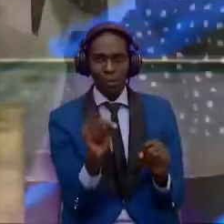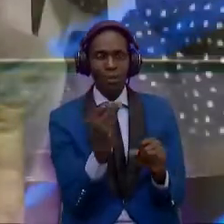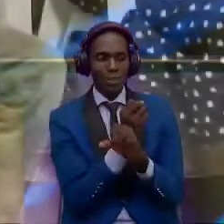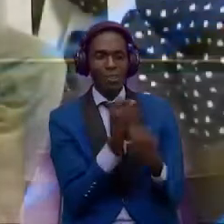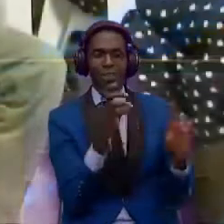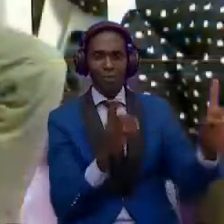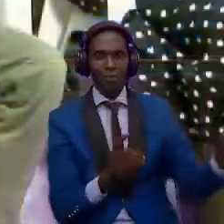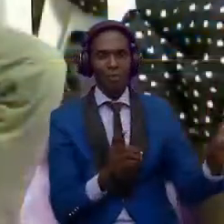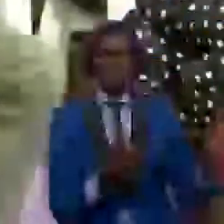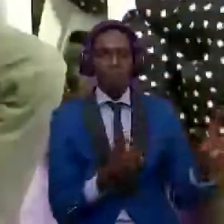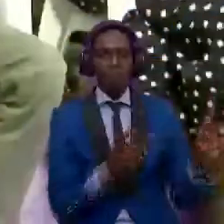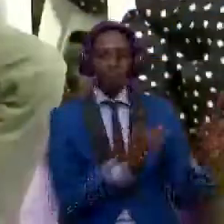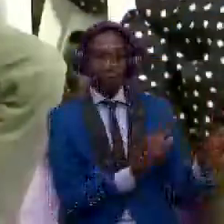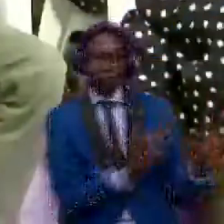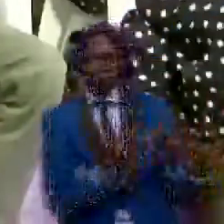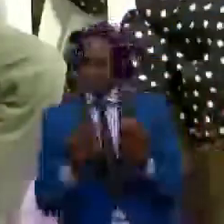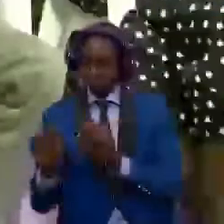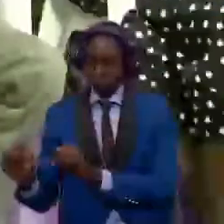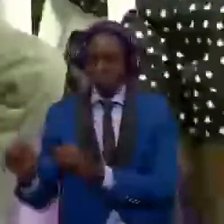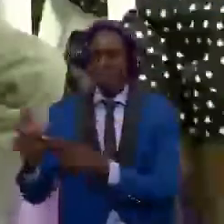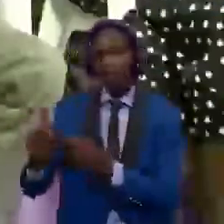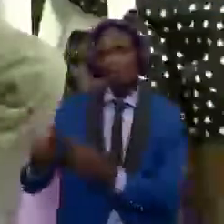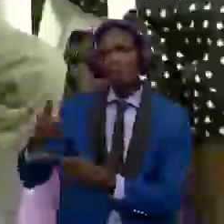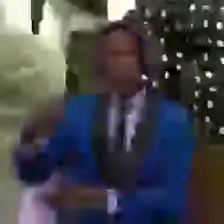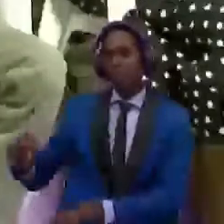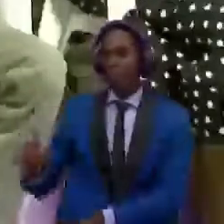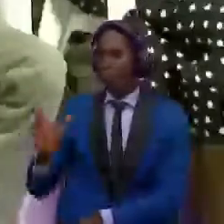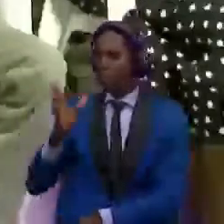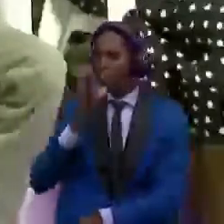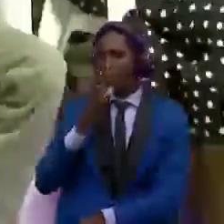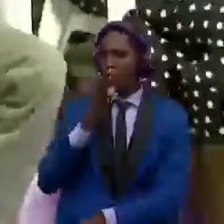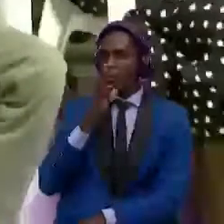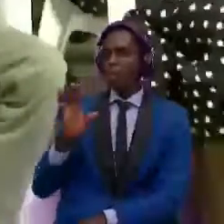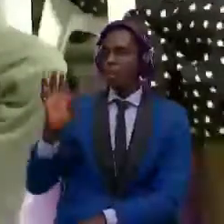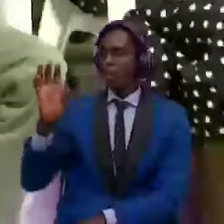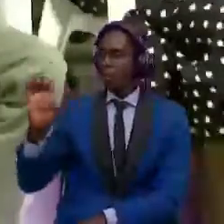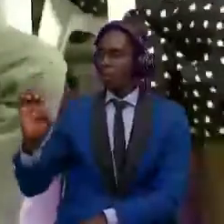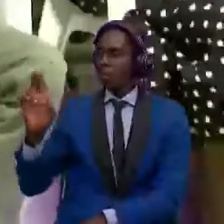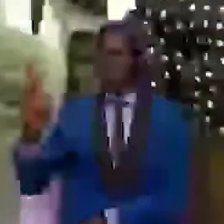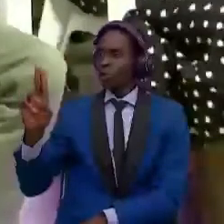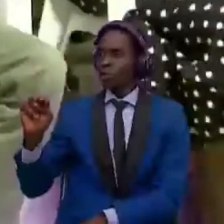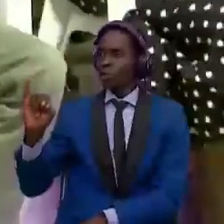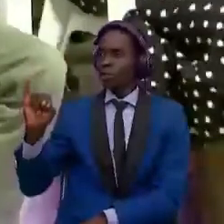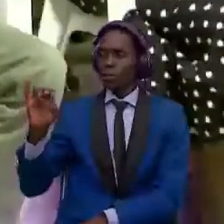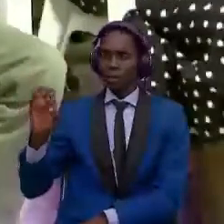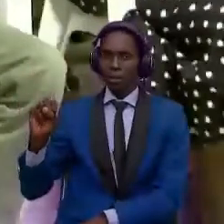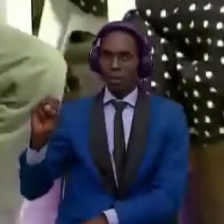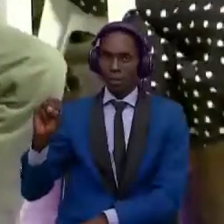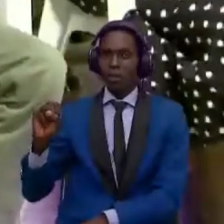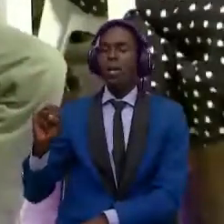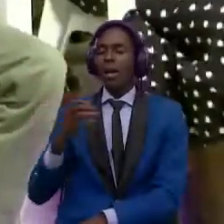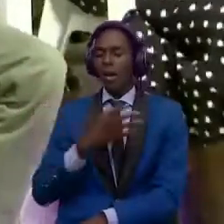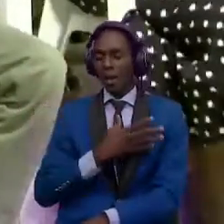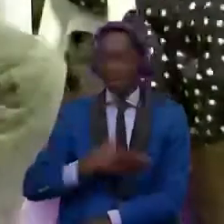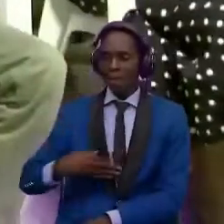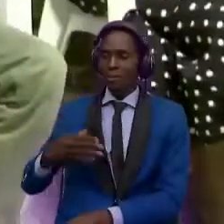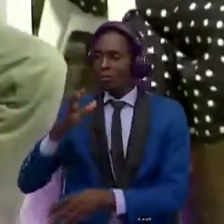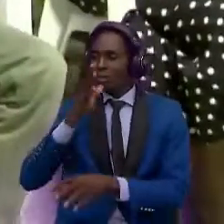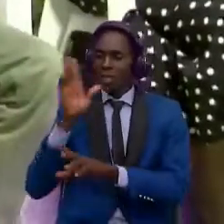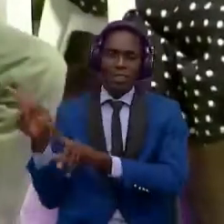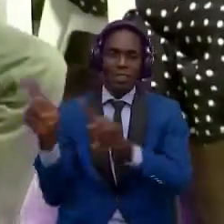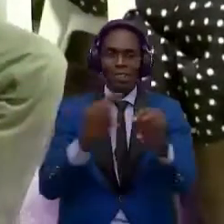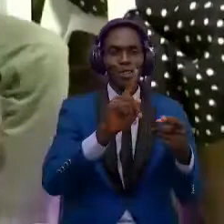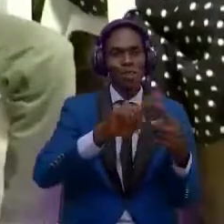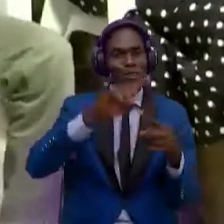saved, and they passed that on at an early age, and Timothy also became saved. Look